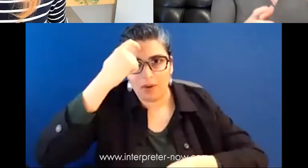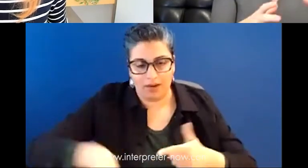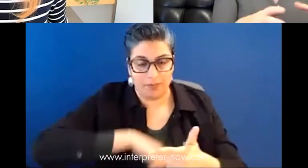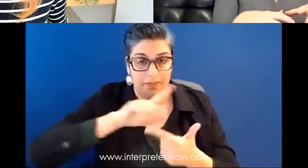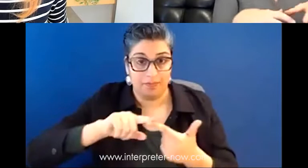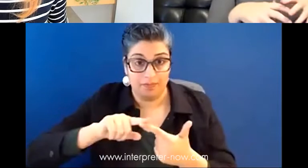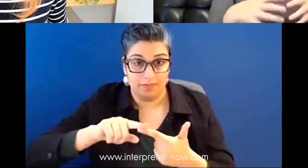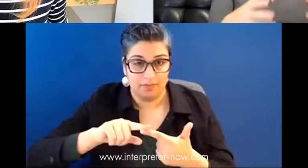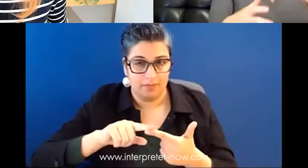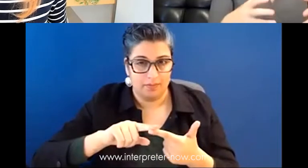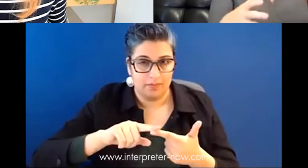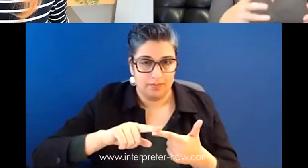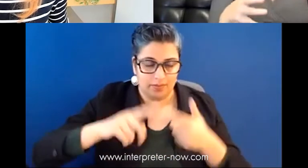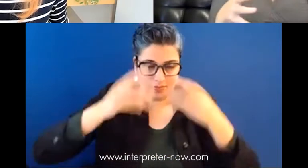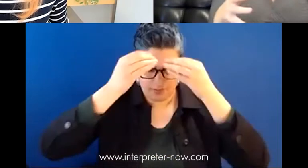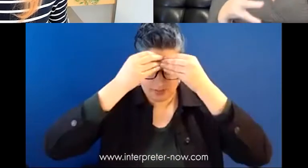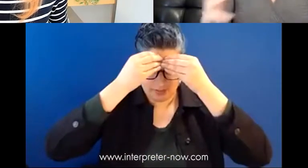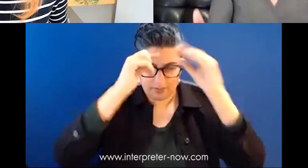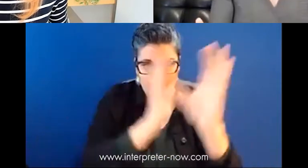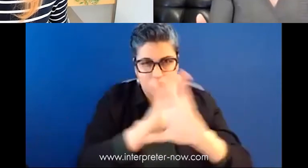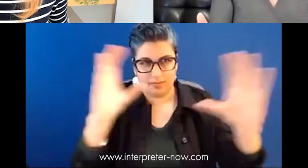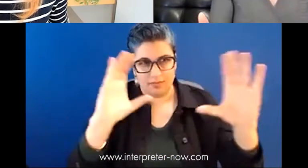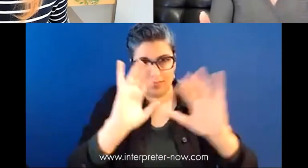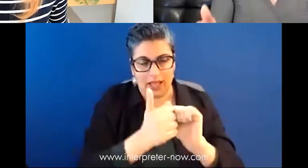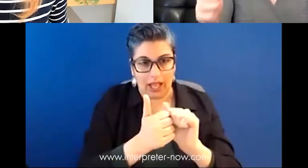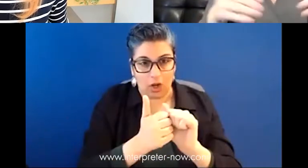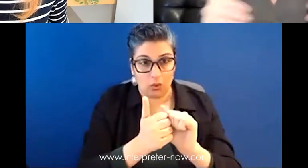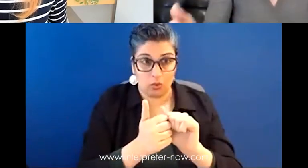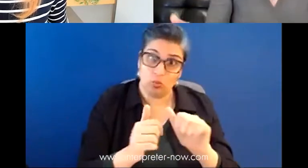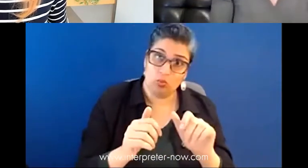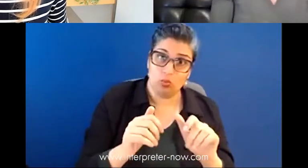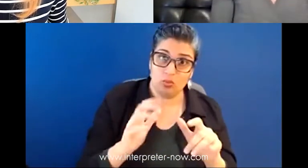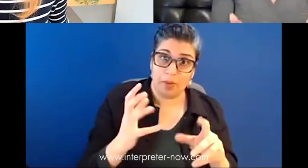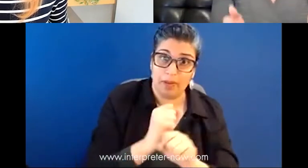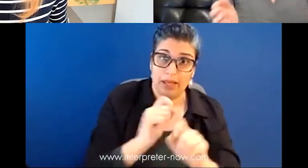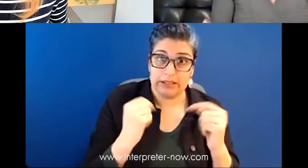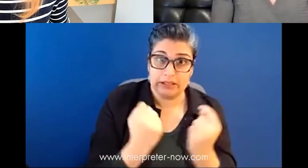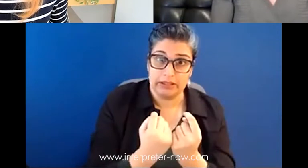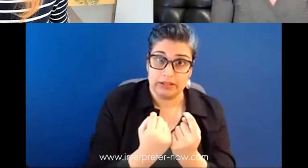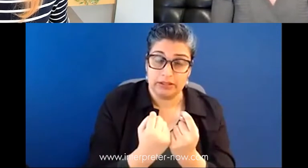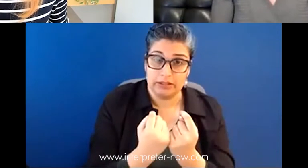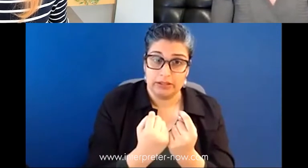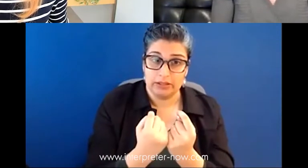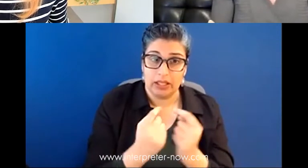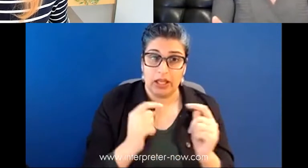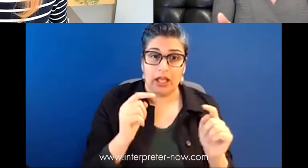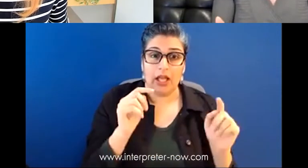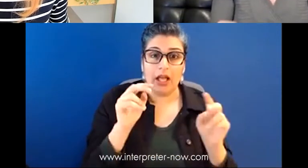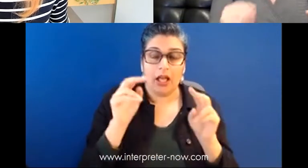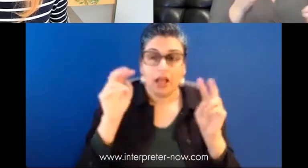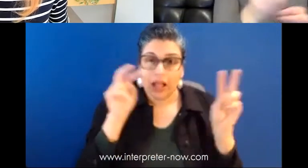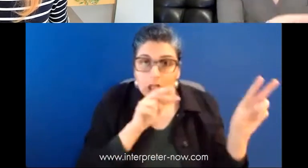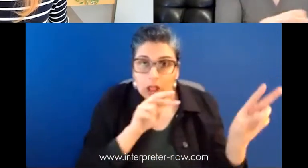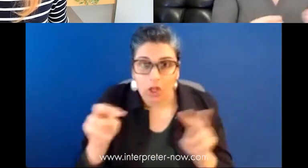think about how you build your teams and look explicitly for complementary diversity, where